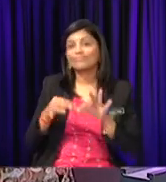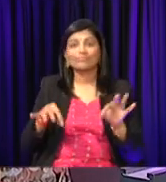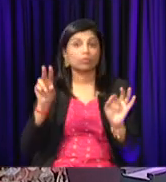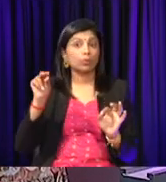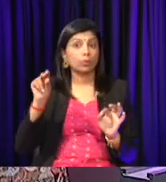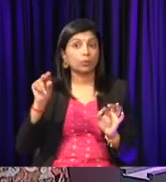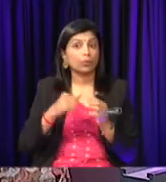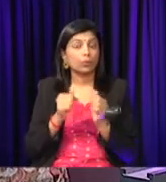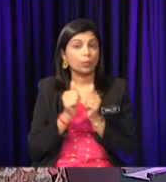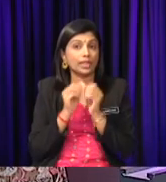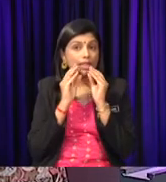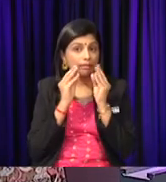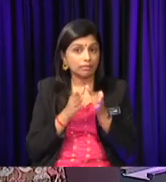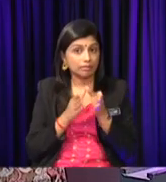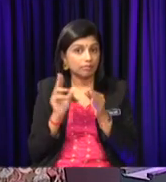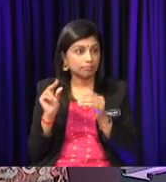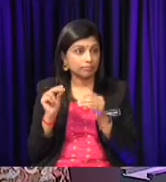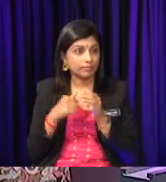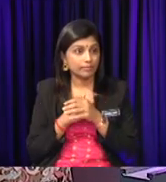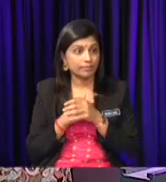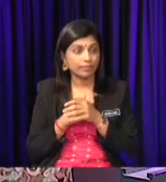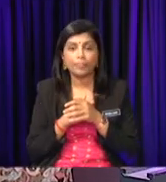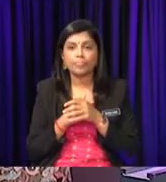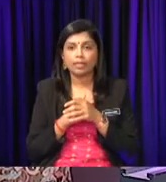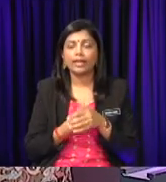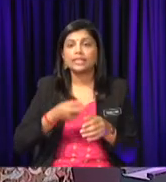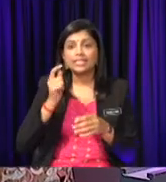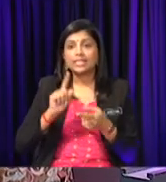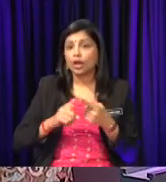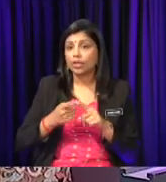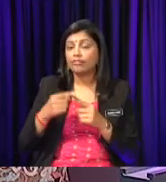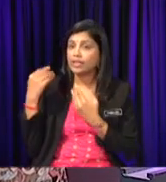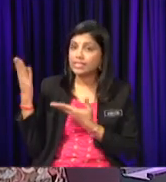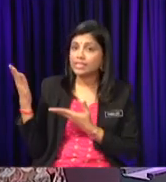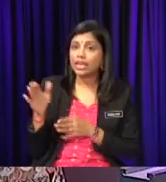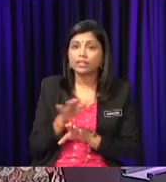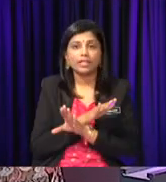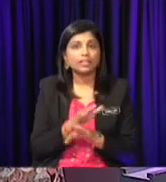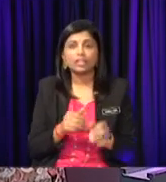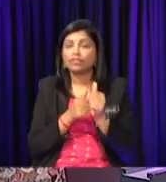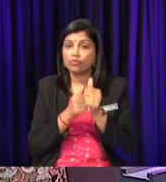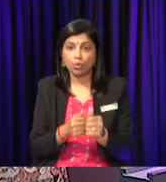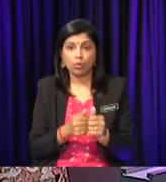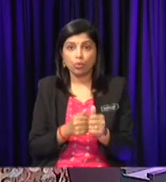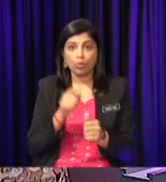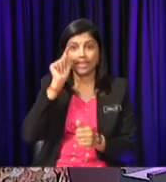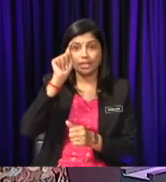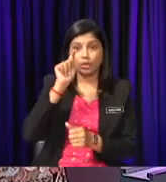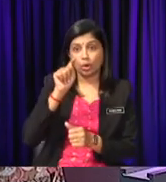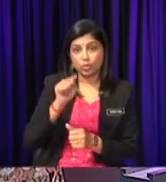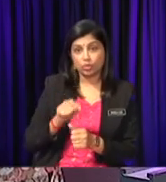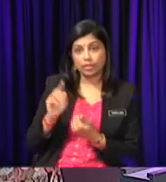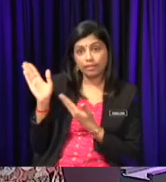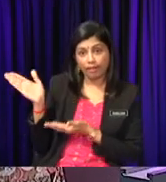the performances of the two girls, they didn't really follow or respond to all the questions, but you can do